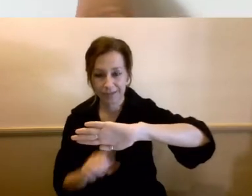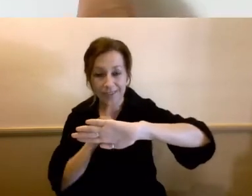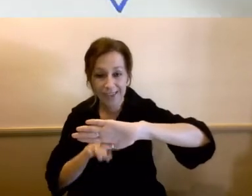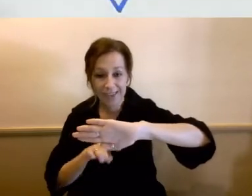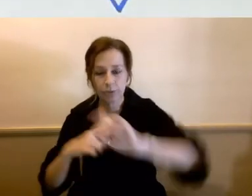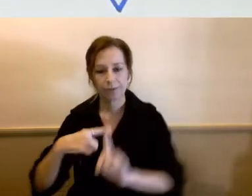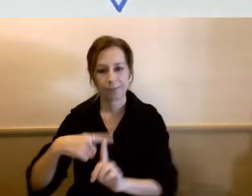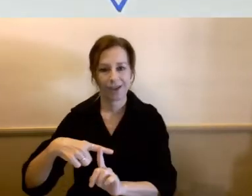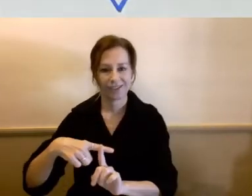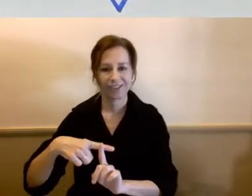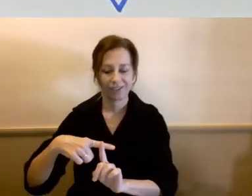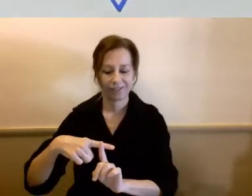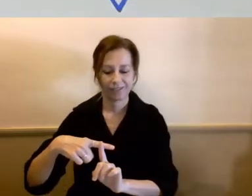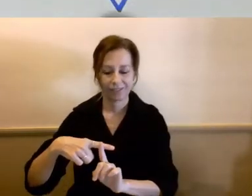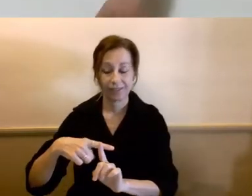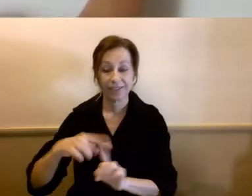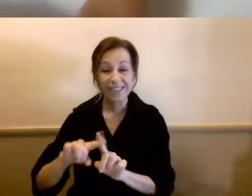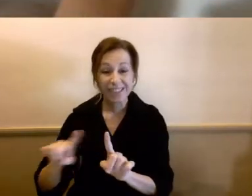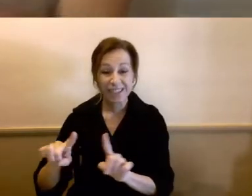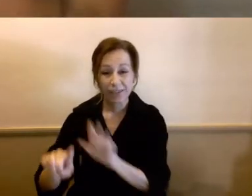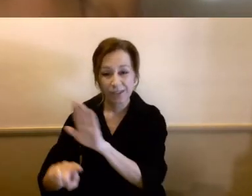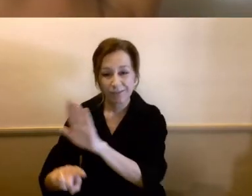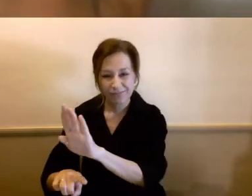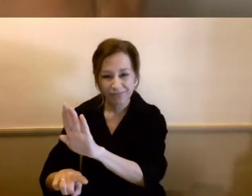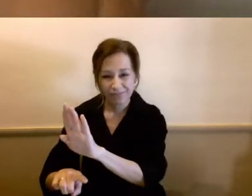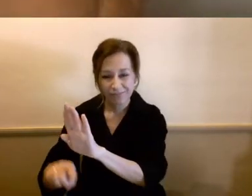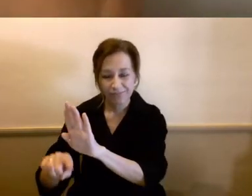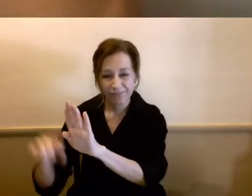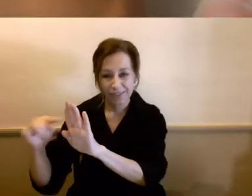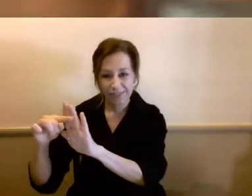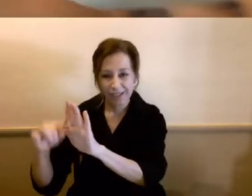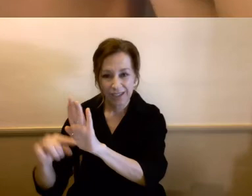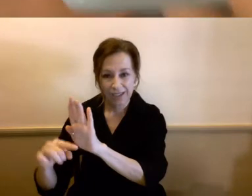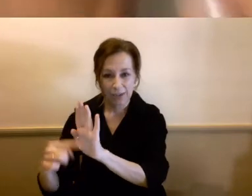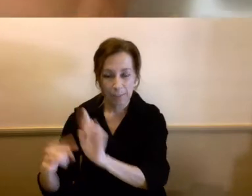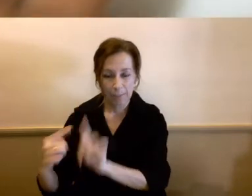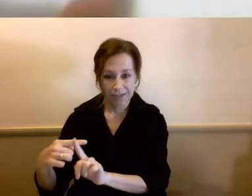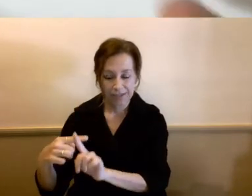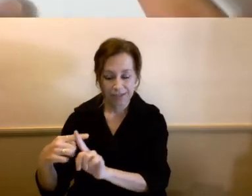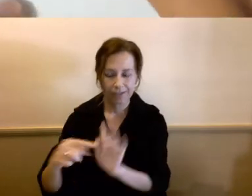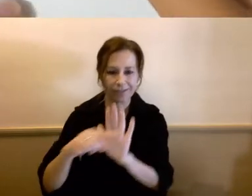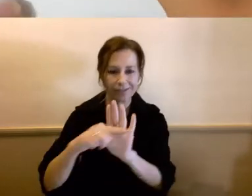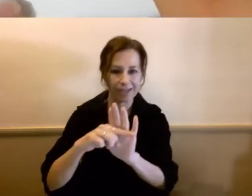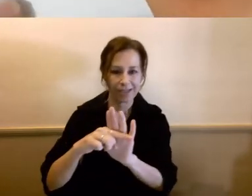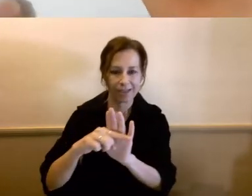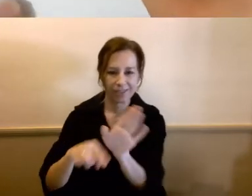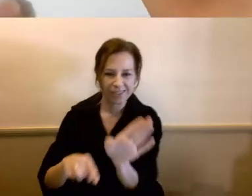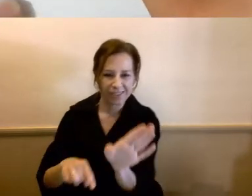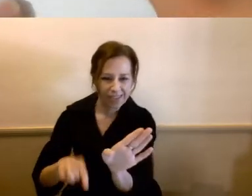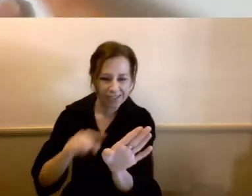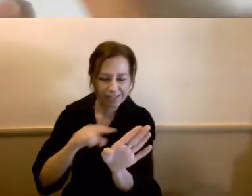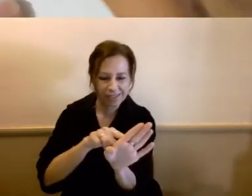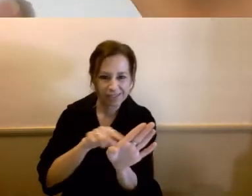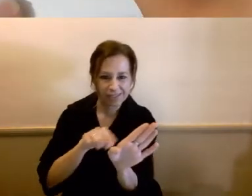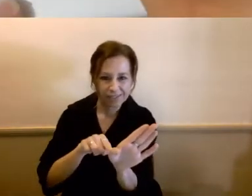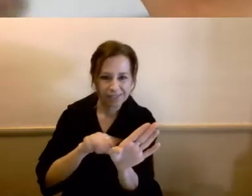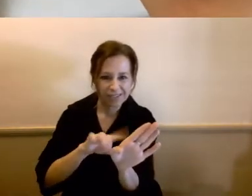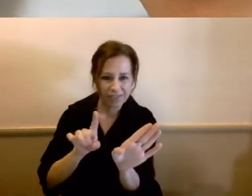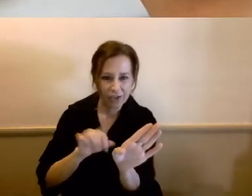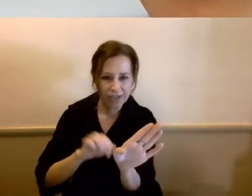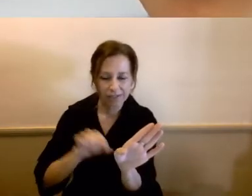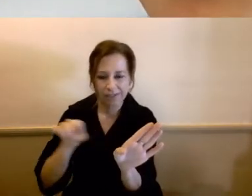same, your answer is positive. If they're different, cover up two that are negative, negative. If you cover up these ones that are